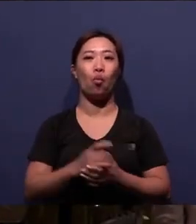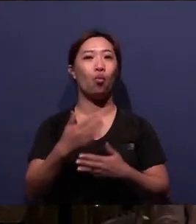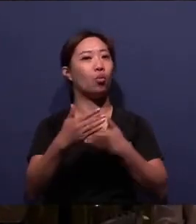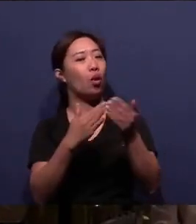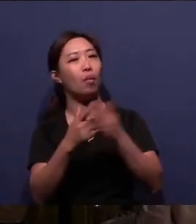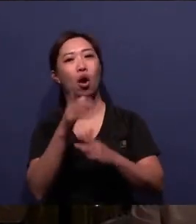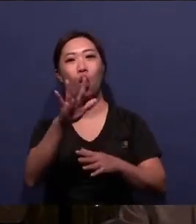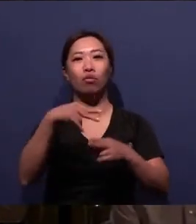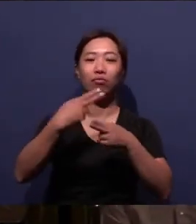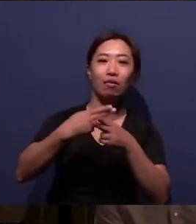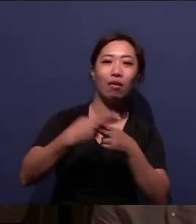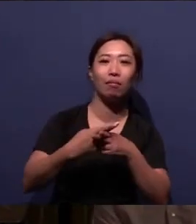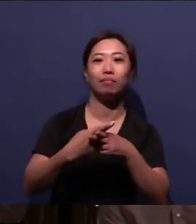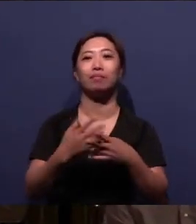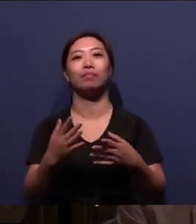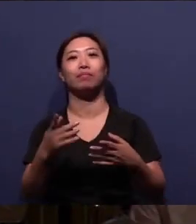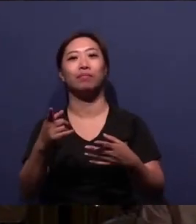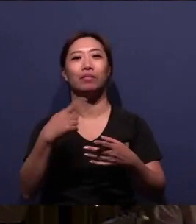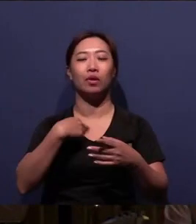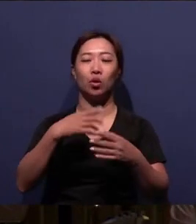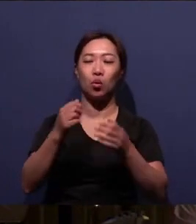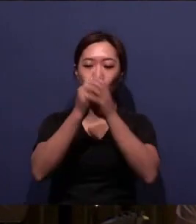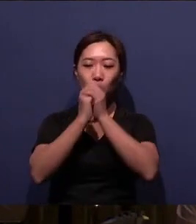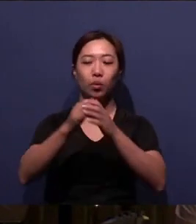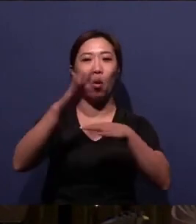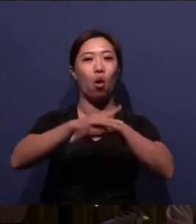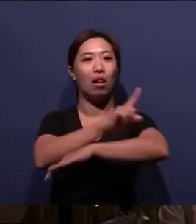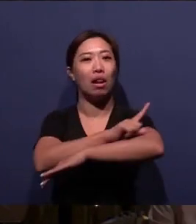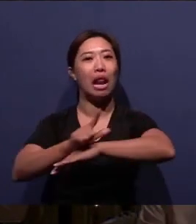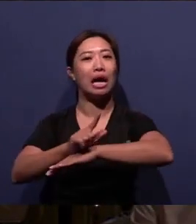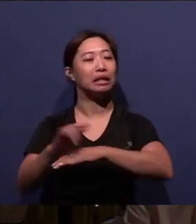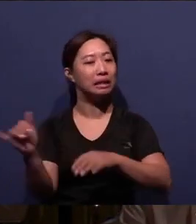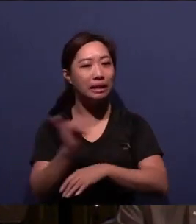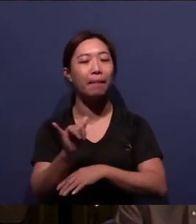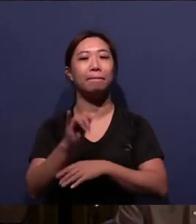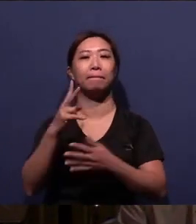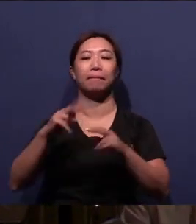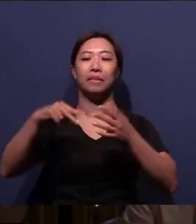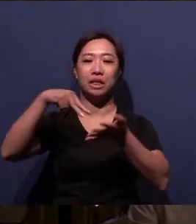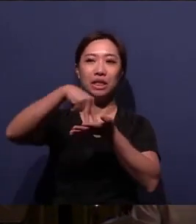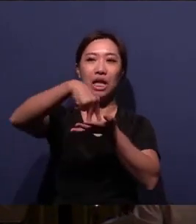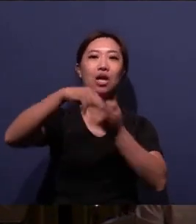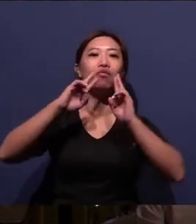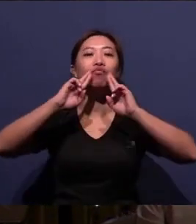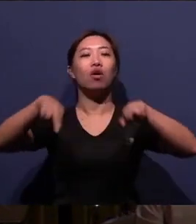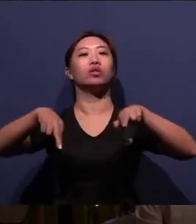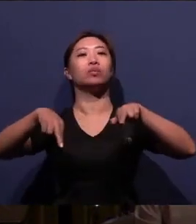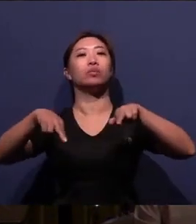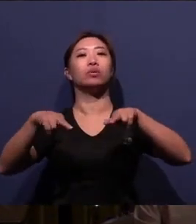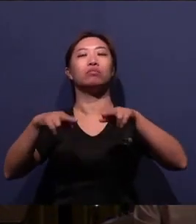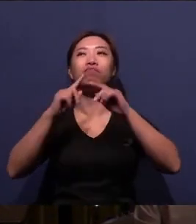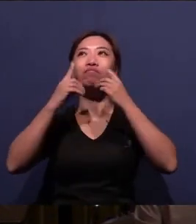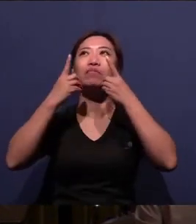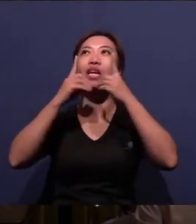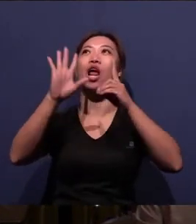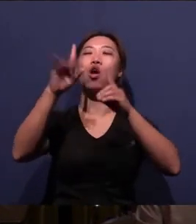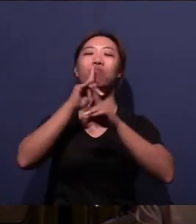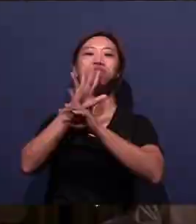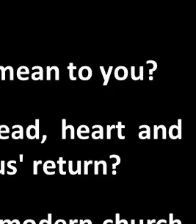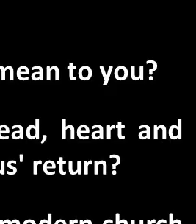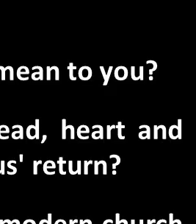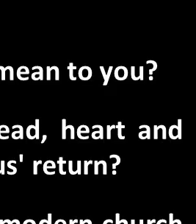are, even for those worshiping online, let's stand and respond and declare your allegiance to Christ.